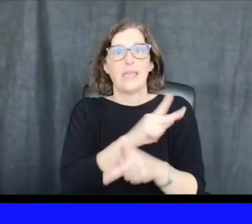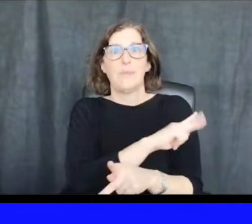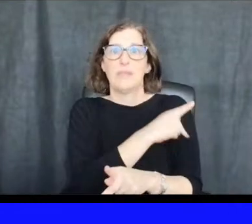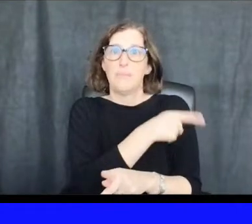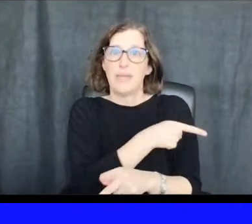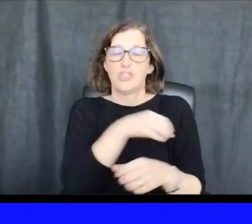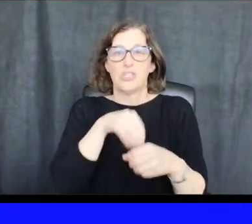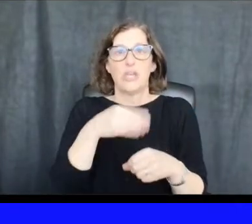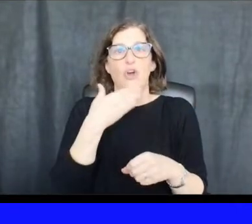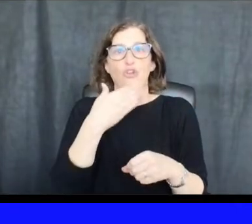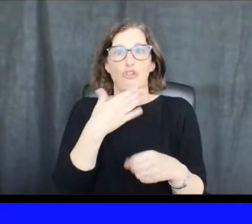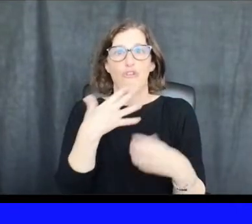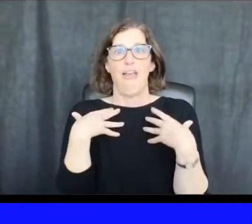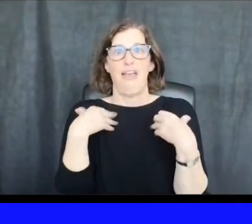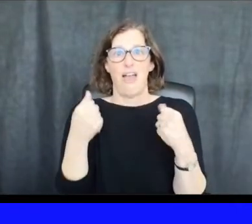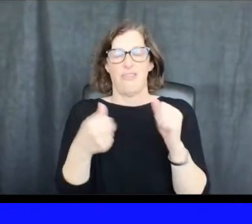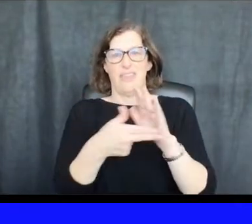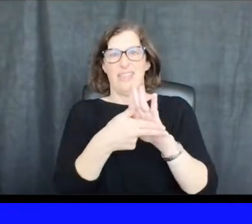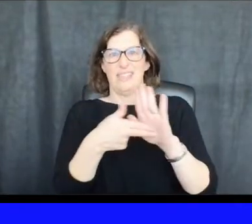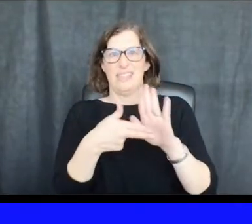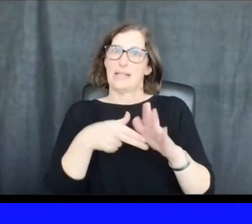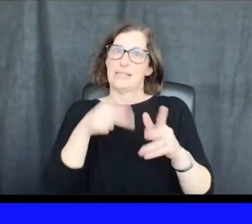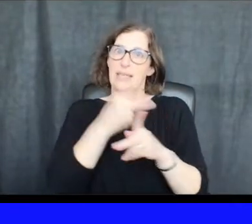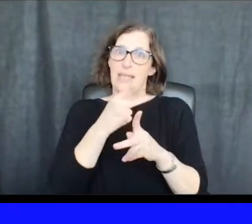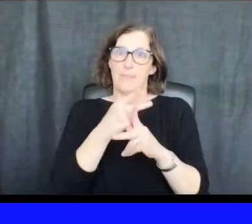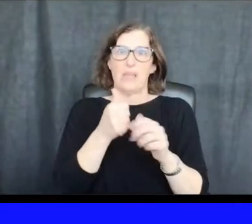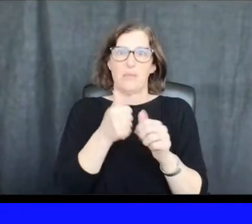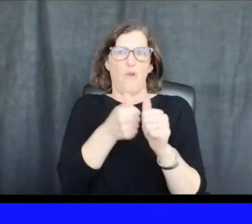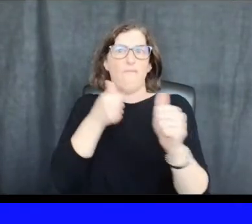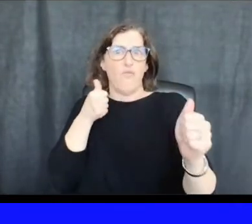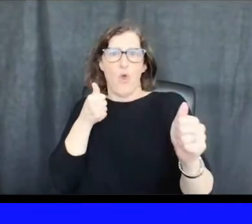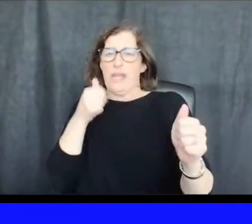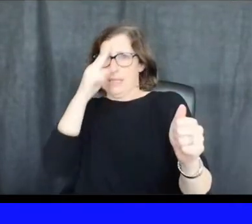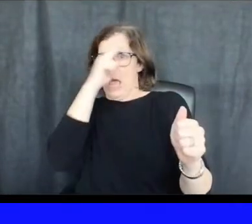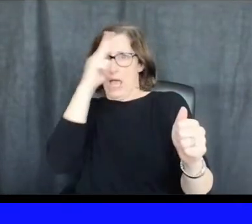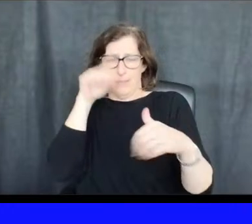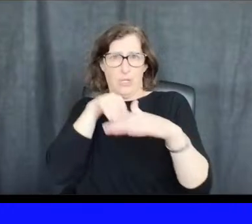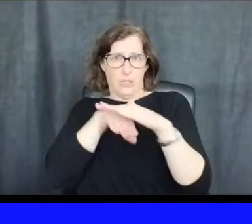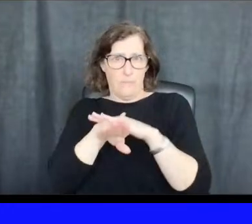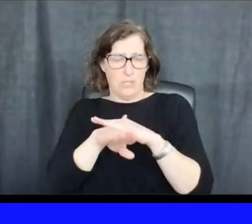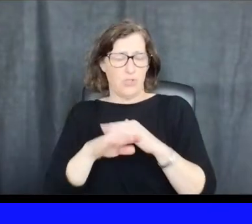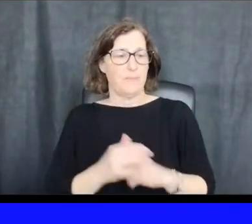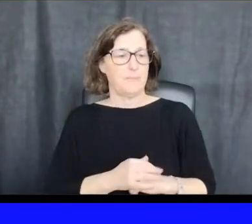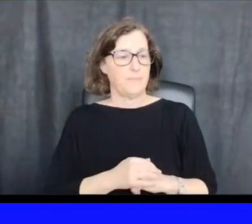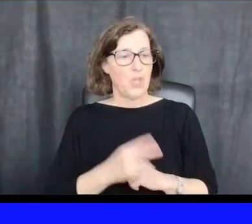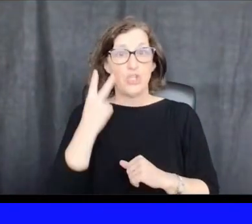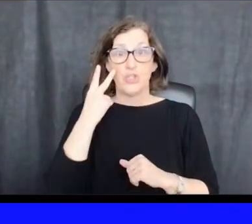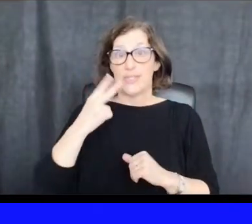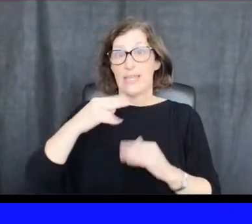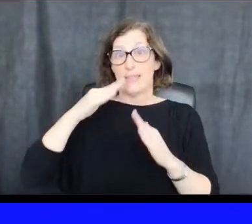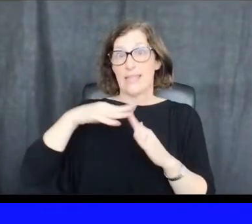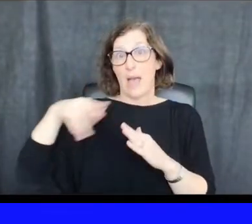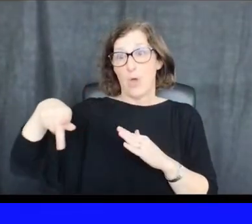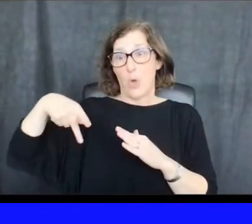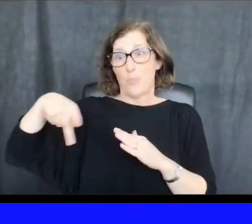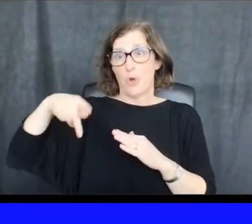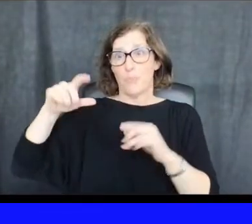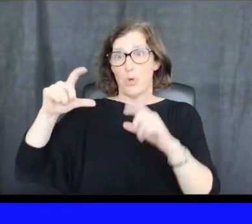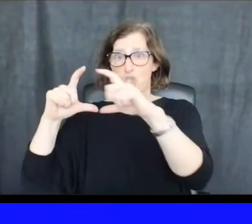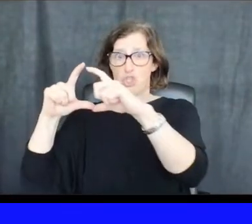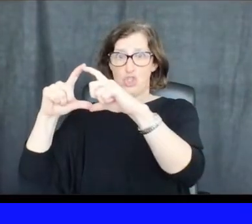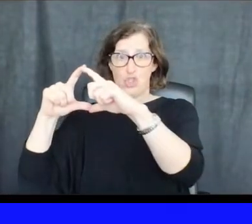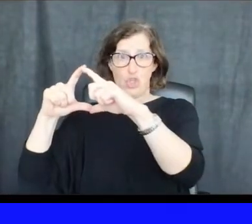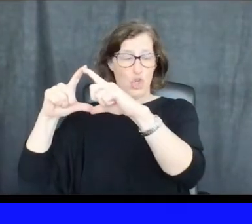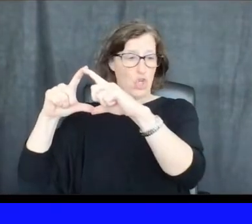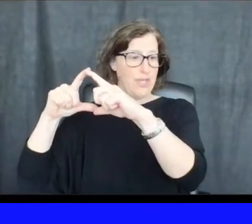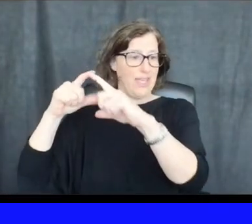individual patients who make up our highest utilizers, work done both by the central office ACO team as well as the